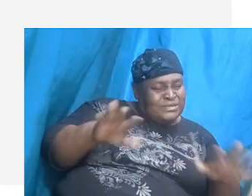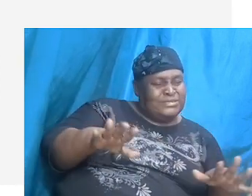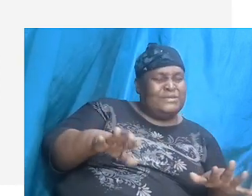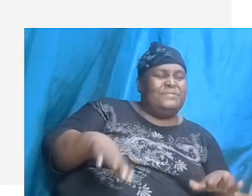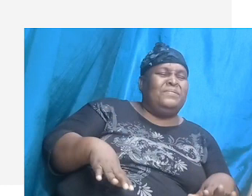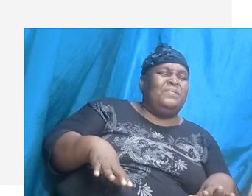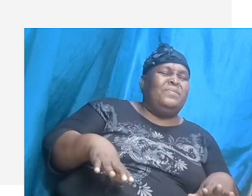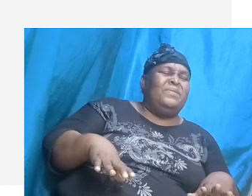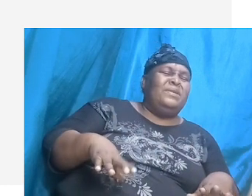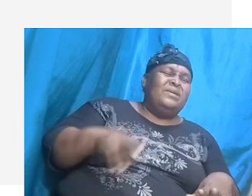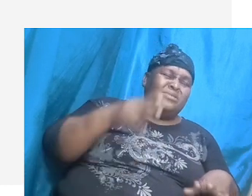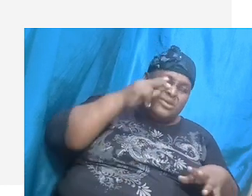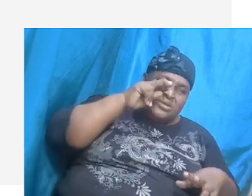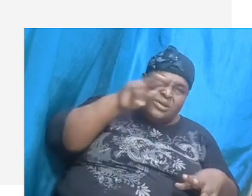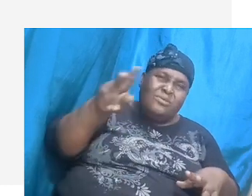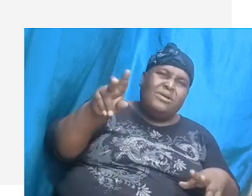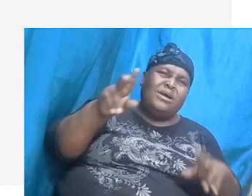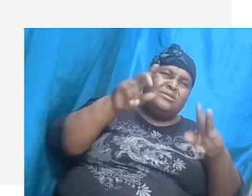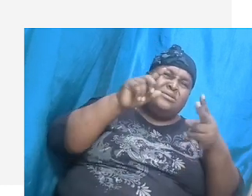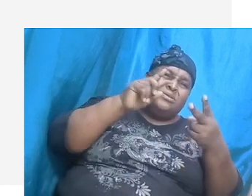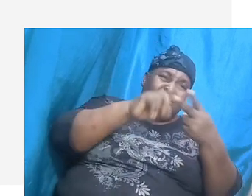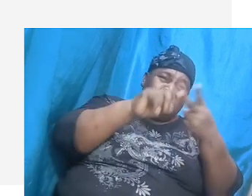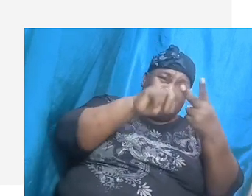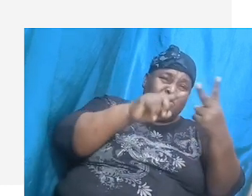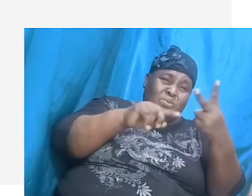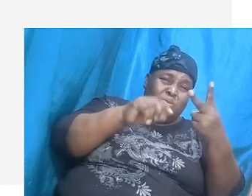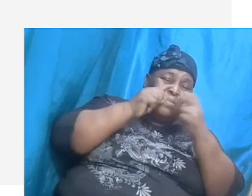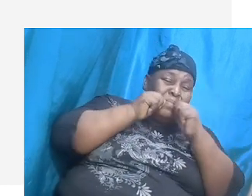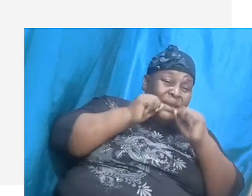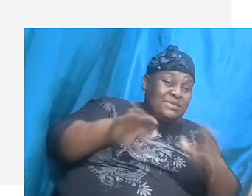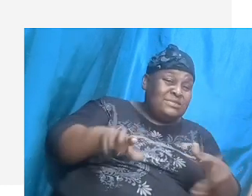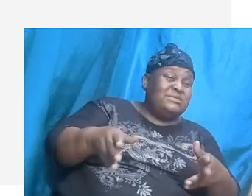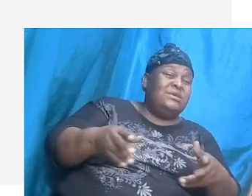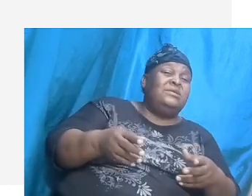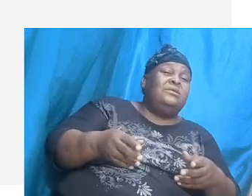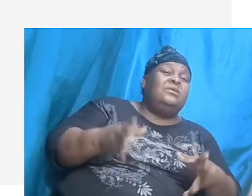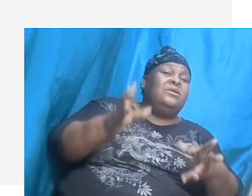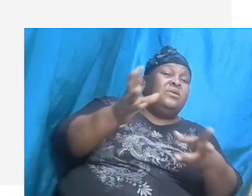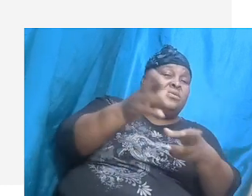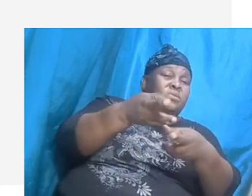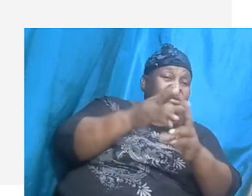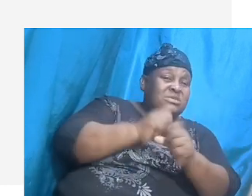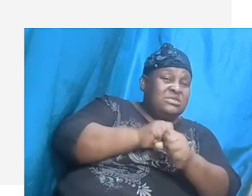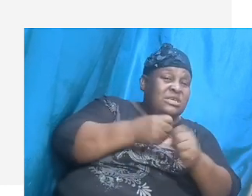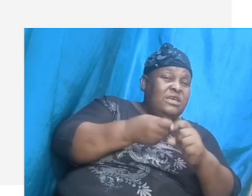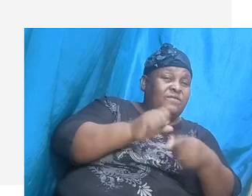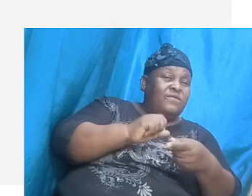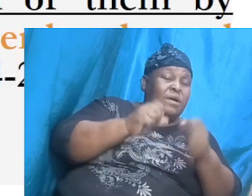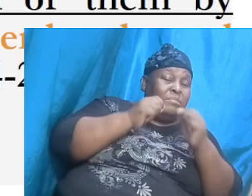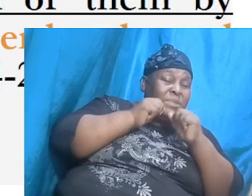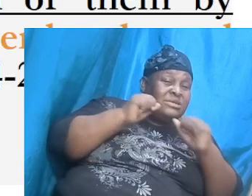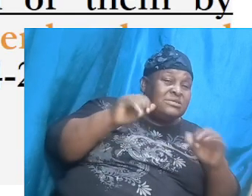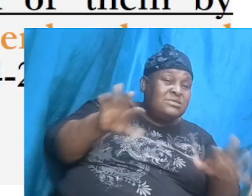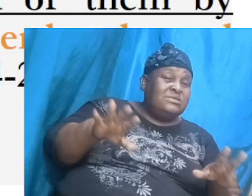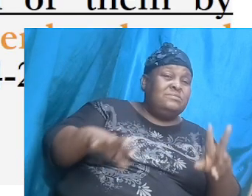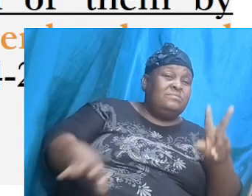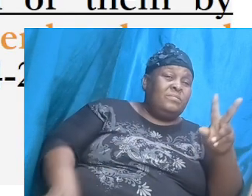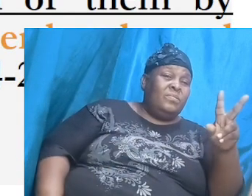look at two blessings we get from unity as we try to explore even this psalm a little bit